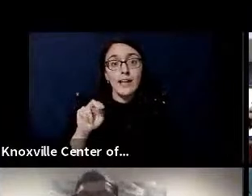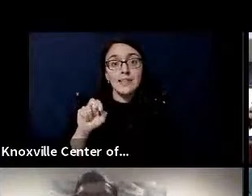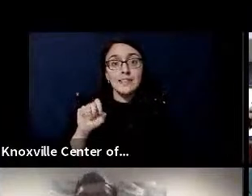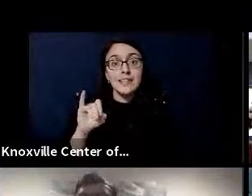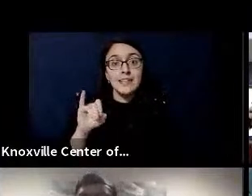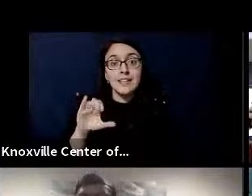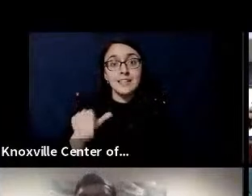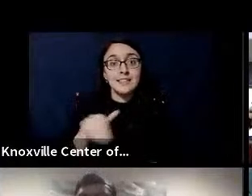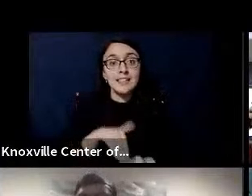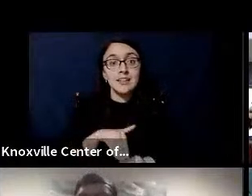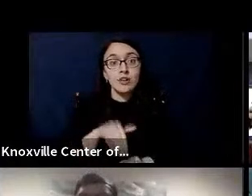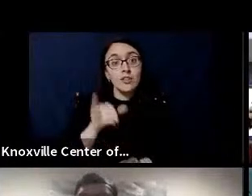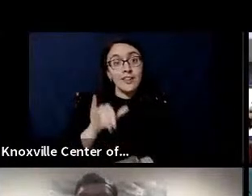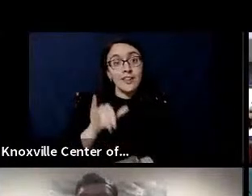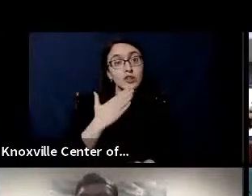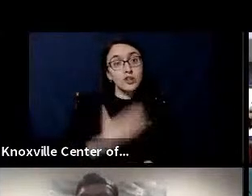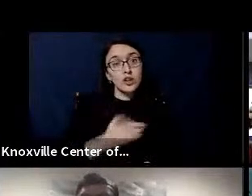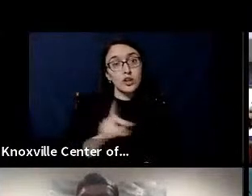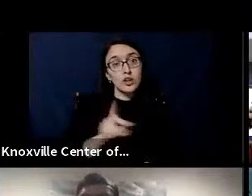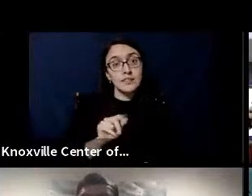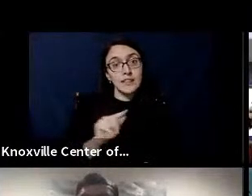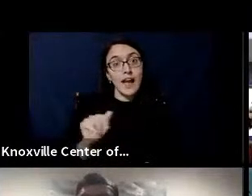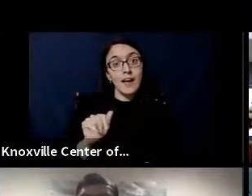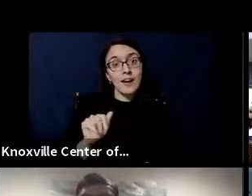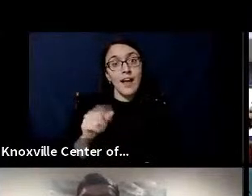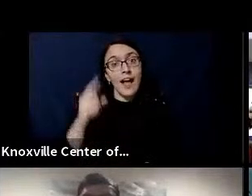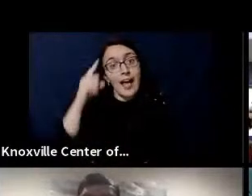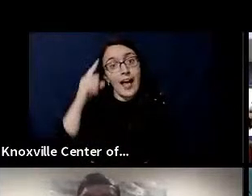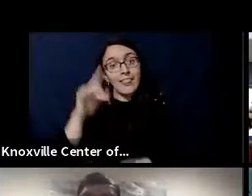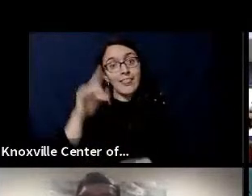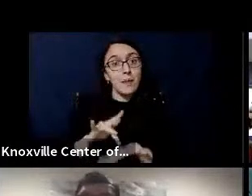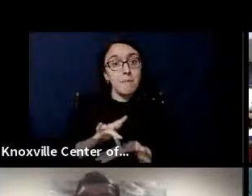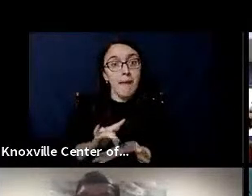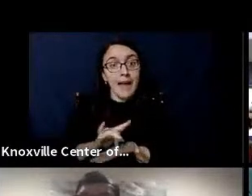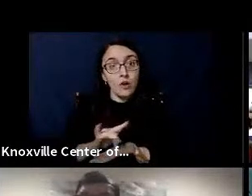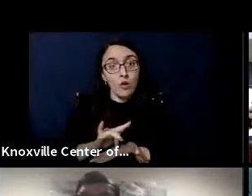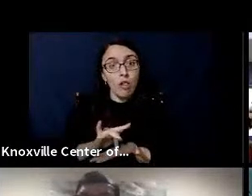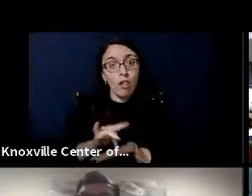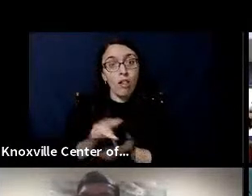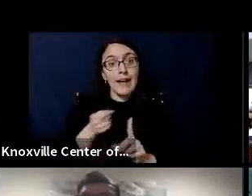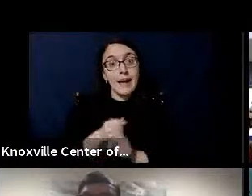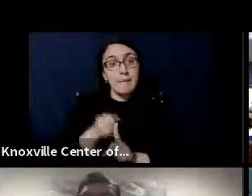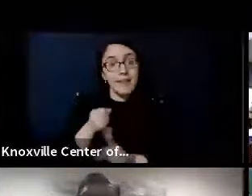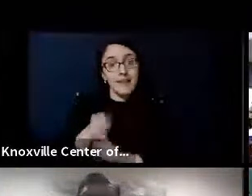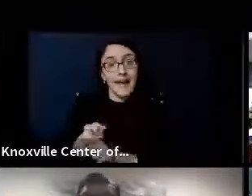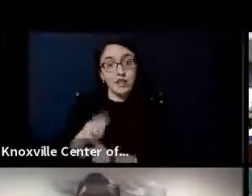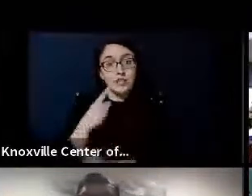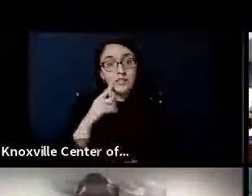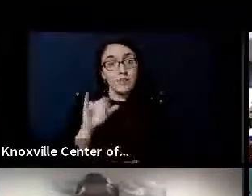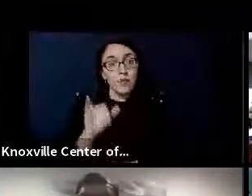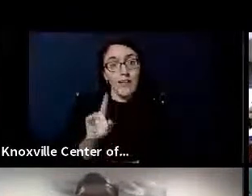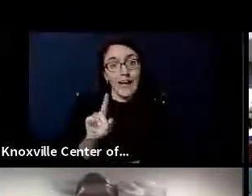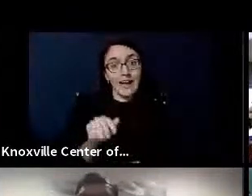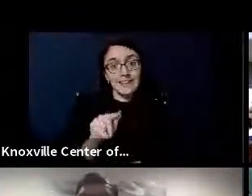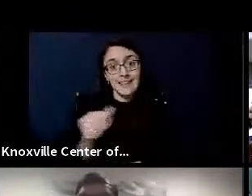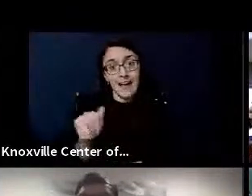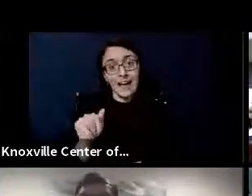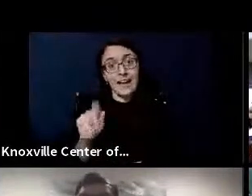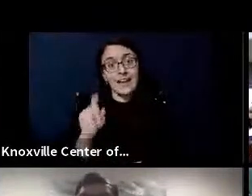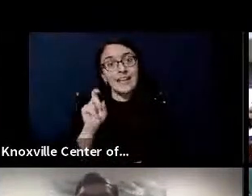data. I think that the medical implications of that data need to